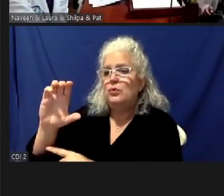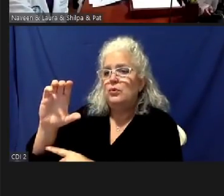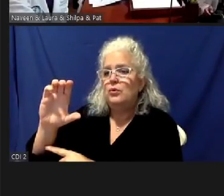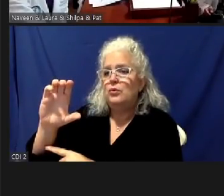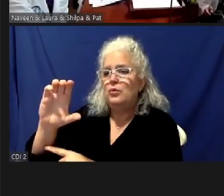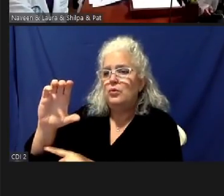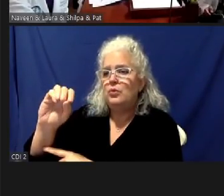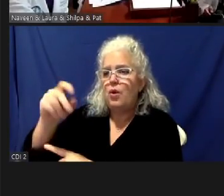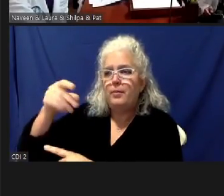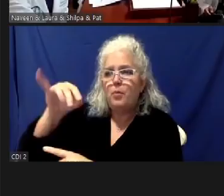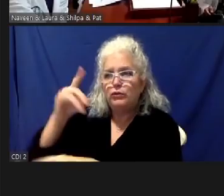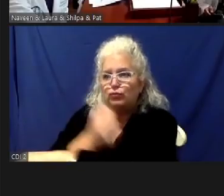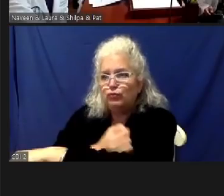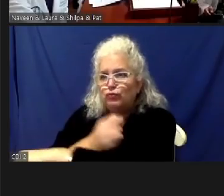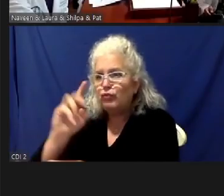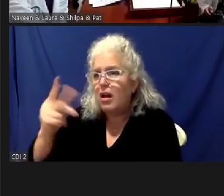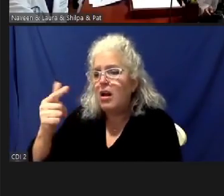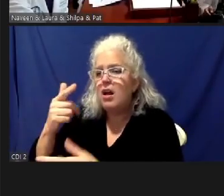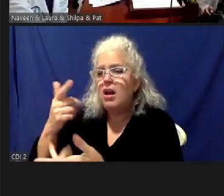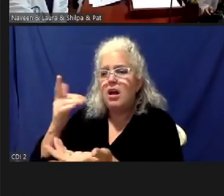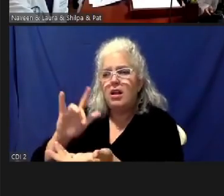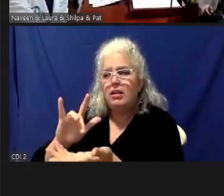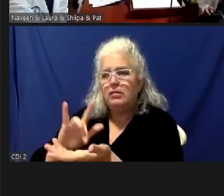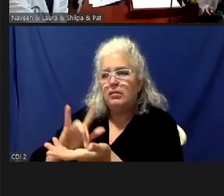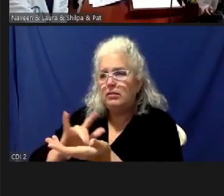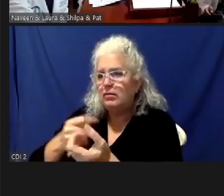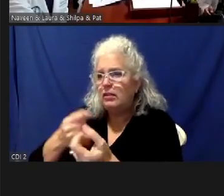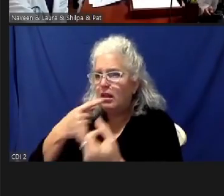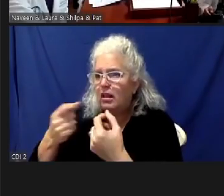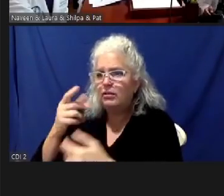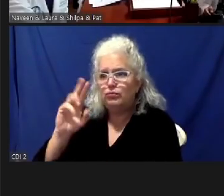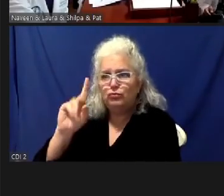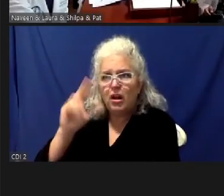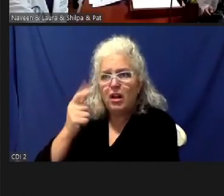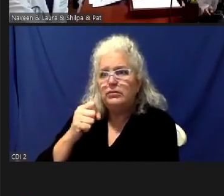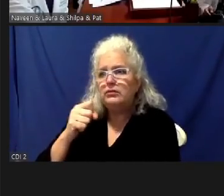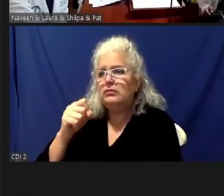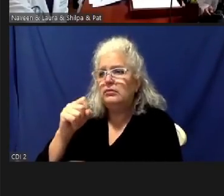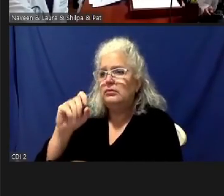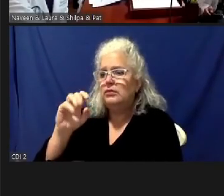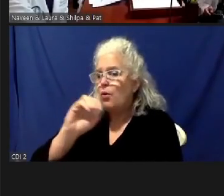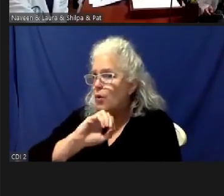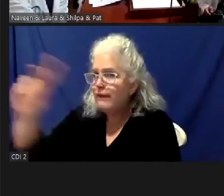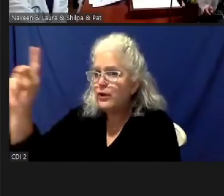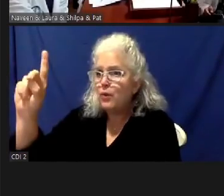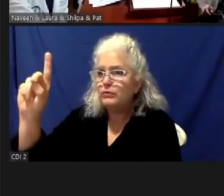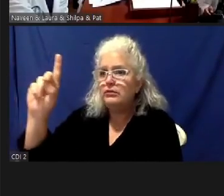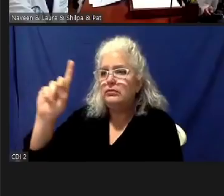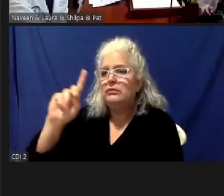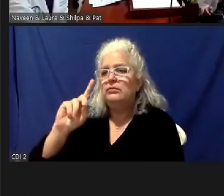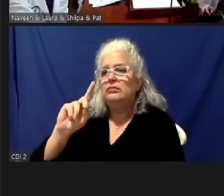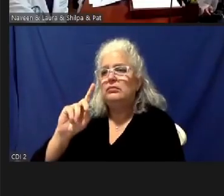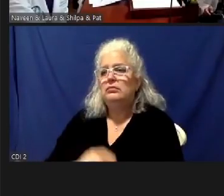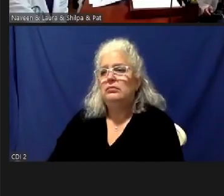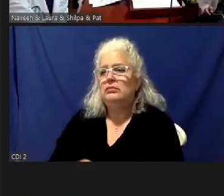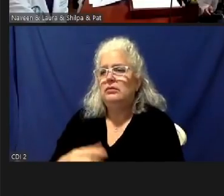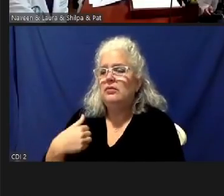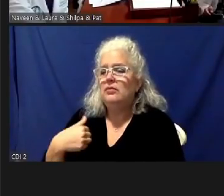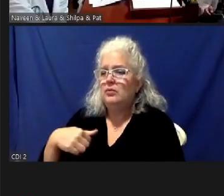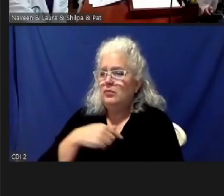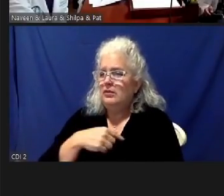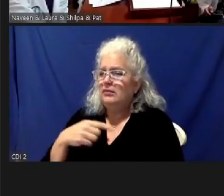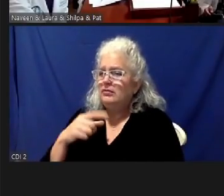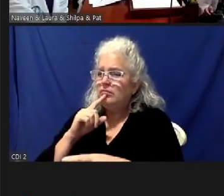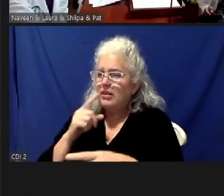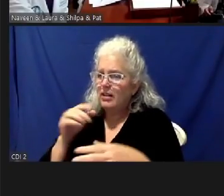our power to eradicate COVID-19. And we need everyone to please take the